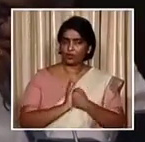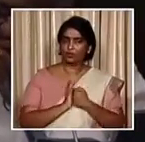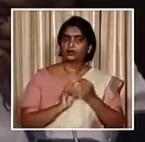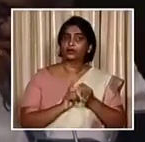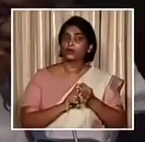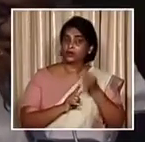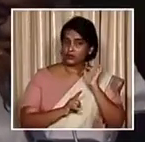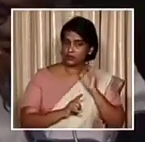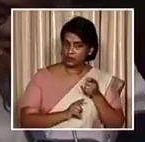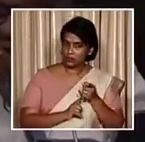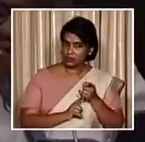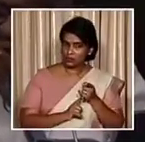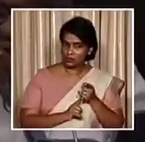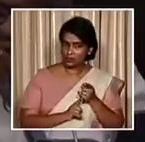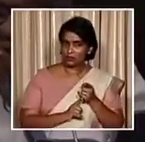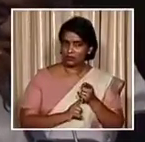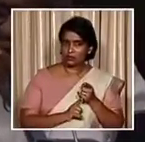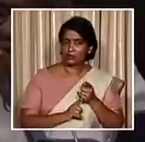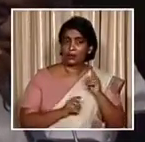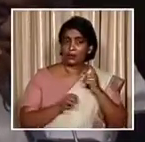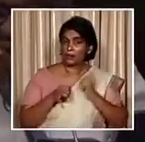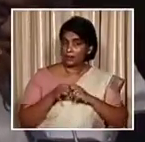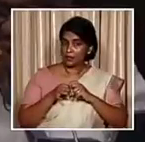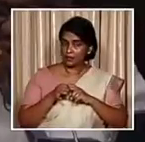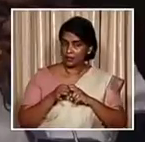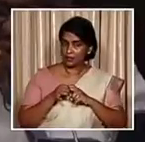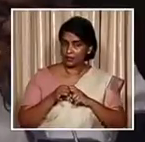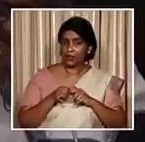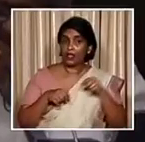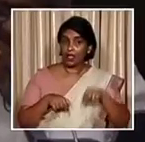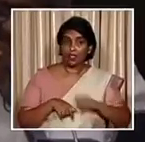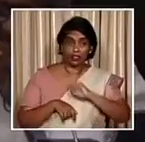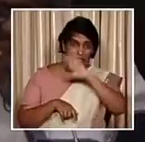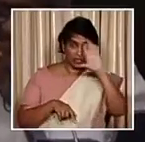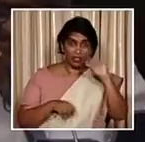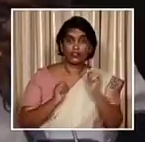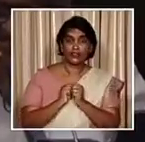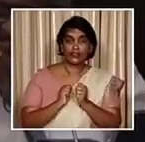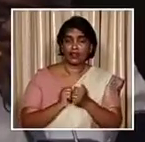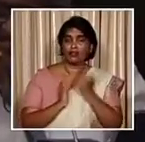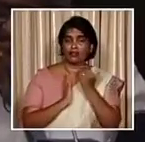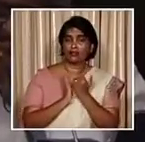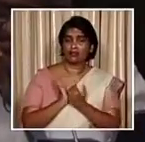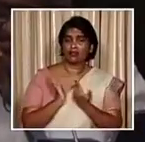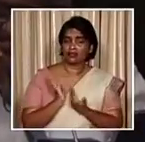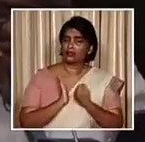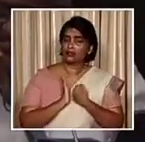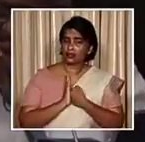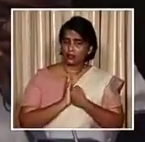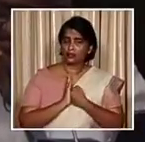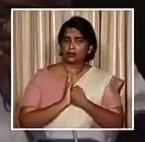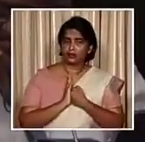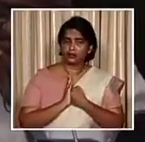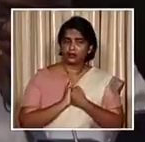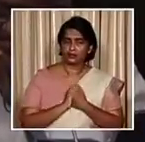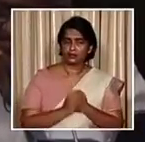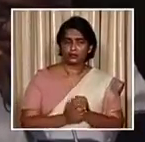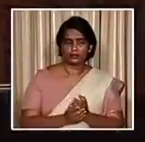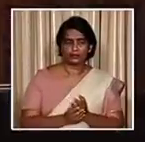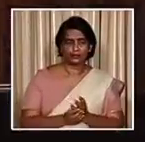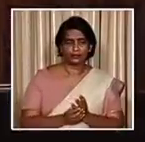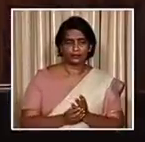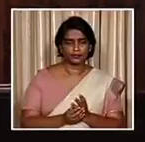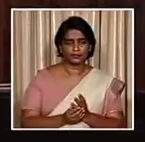Janadhipathimanta Prashnawalin Passe, Garu Jana, Ada Davase Katayutu Dinawa Sabhave. Garu Kathanayaka. Let's finish the debate's